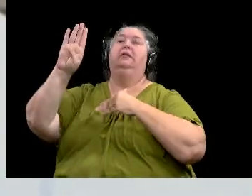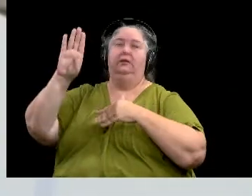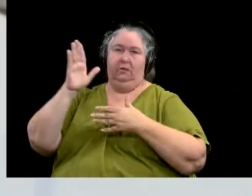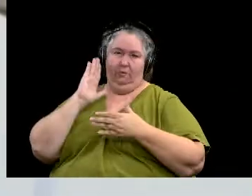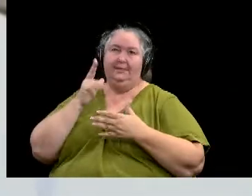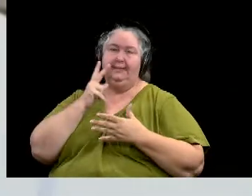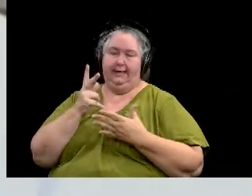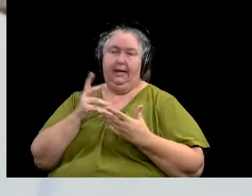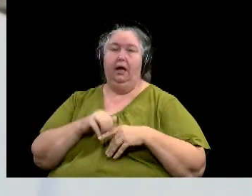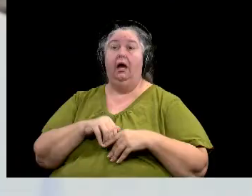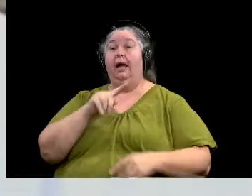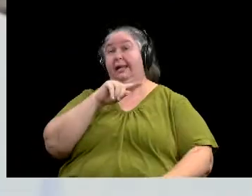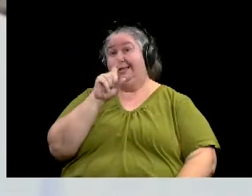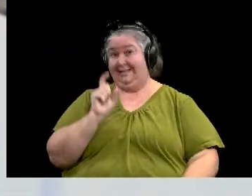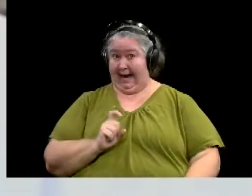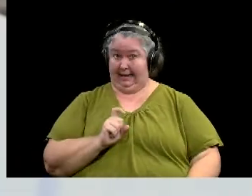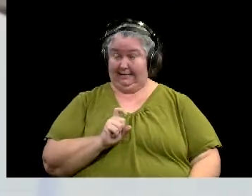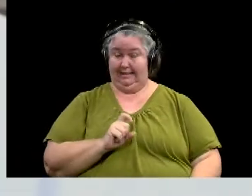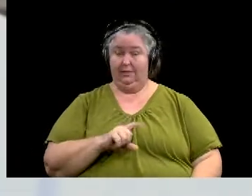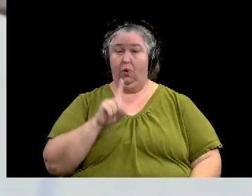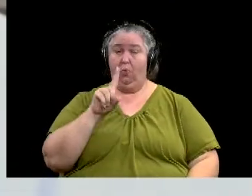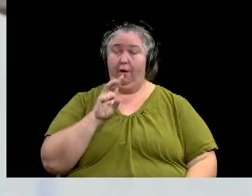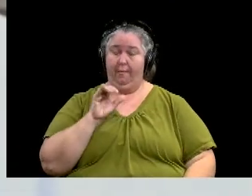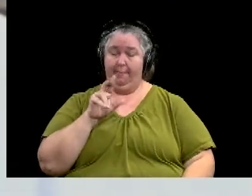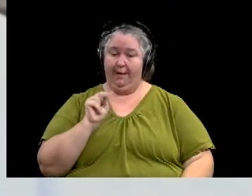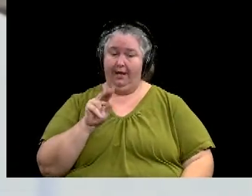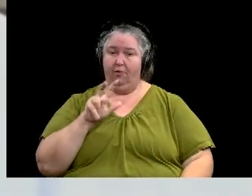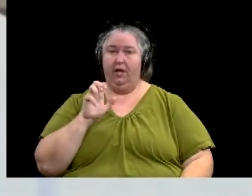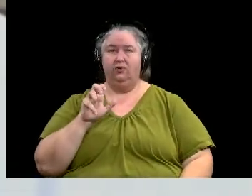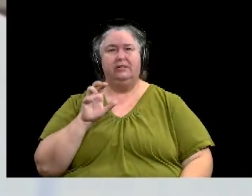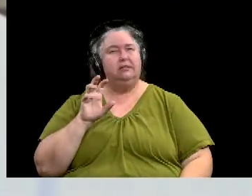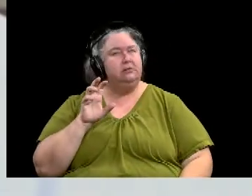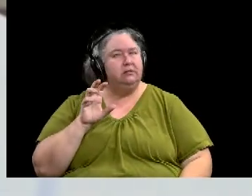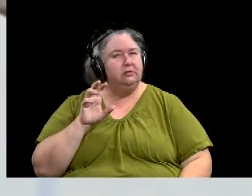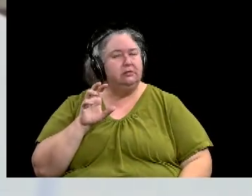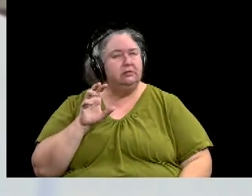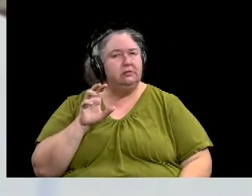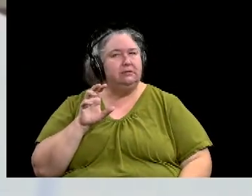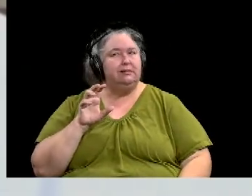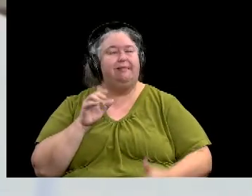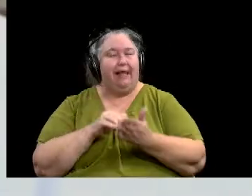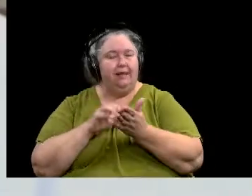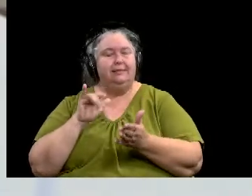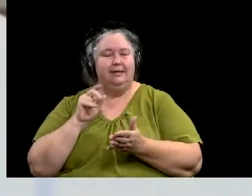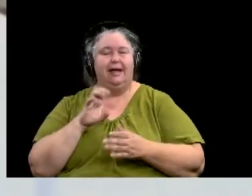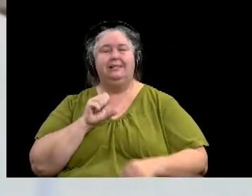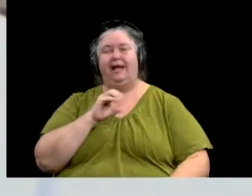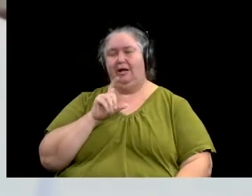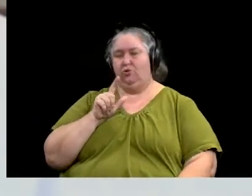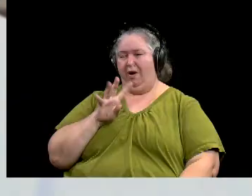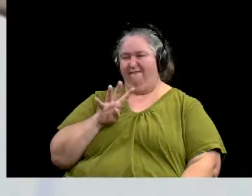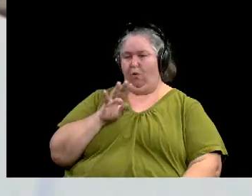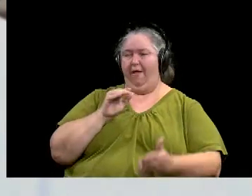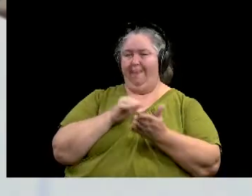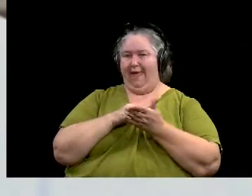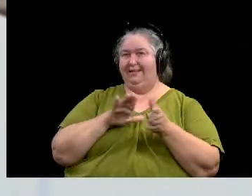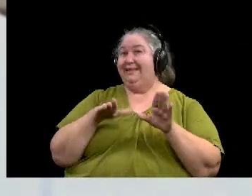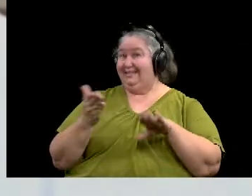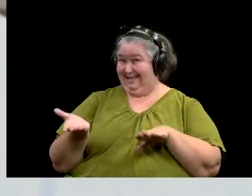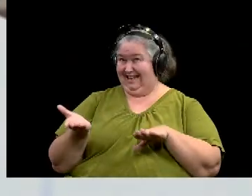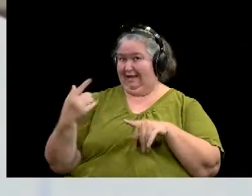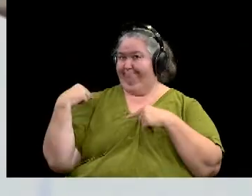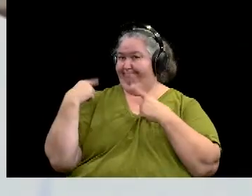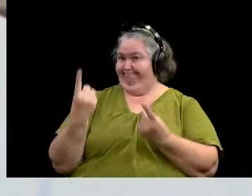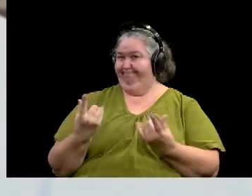1,352,000 cases and 24,000 fatalities to date. And now I'll share McLennan